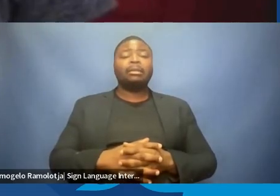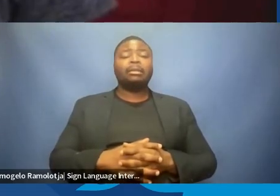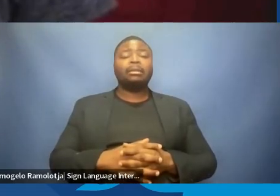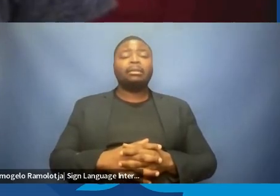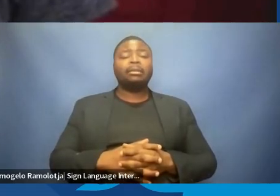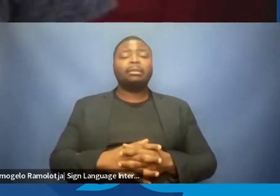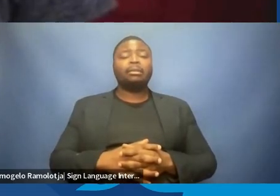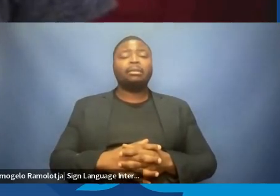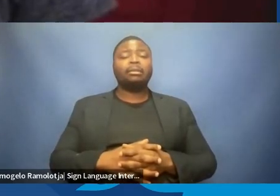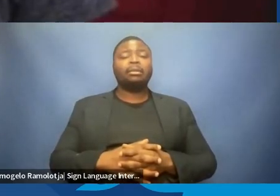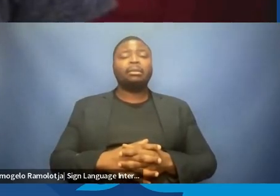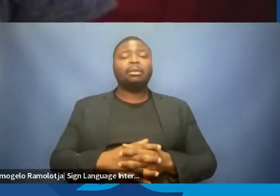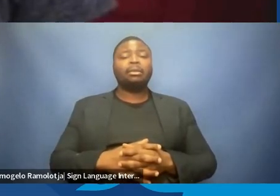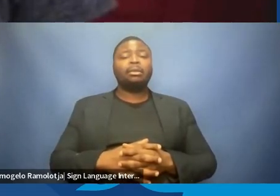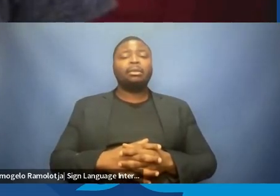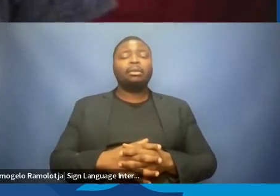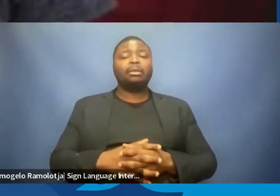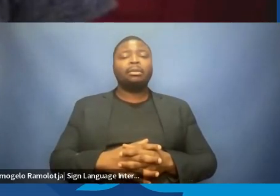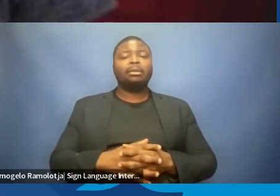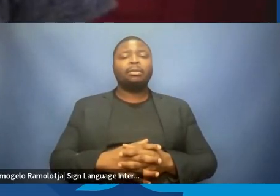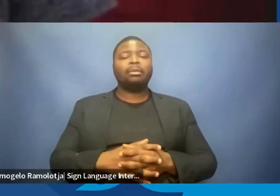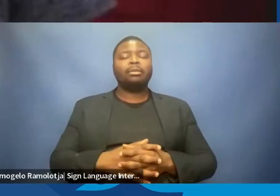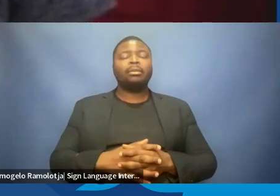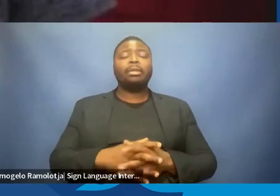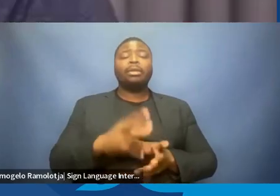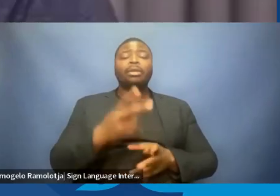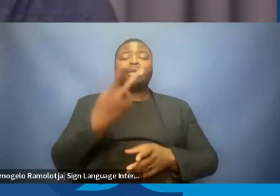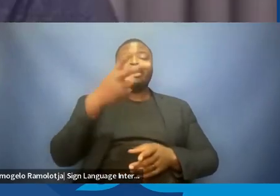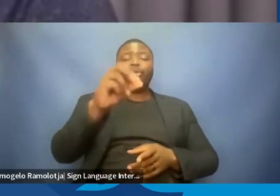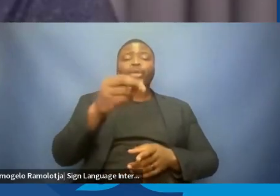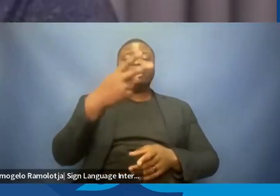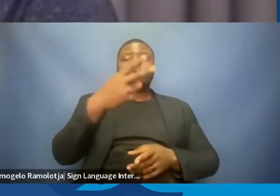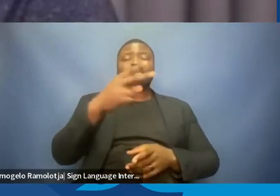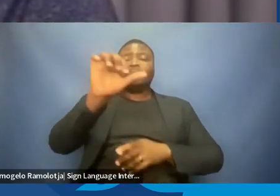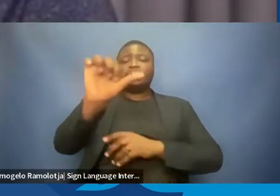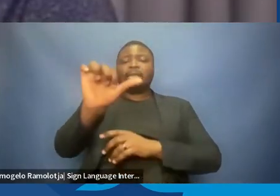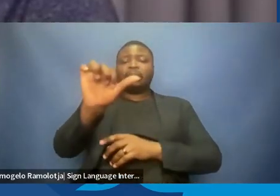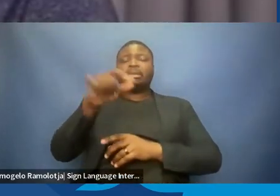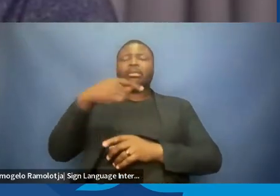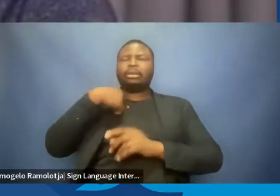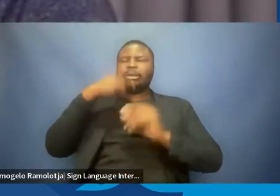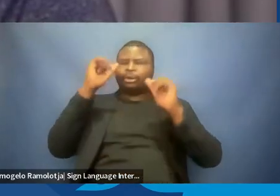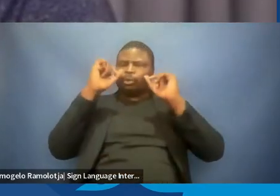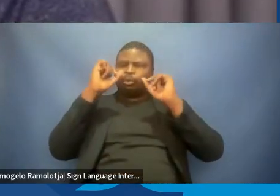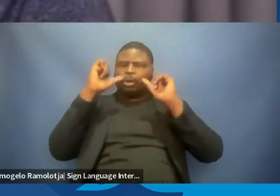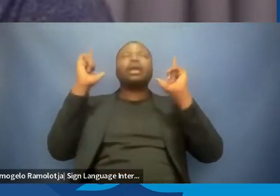you are waking up. Where are you waking up? What do you see?